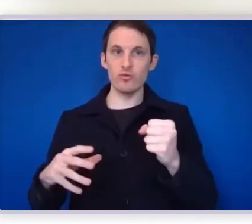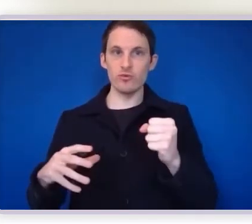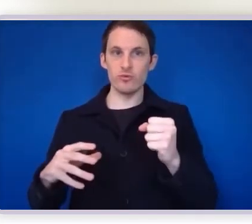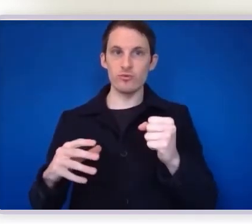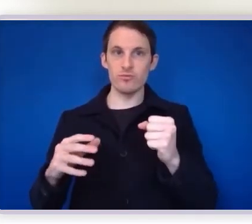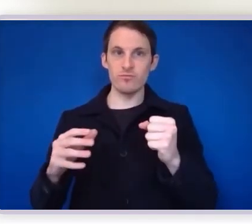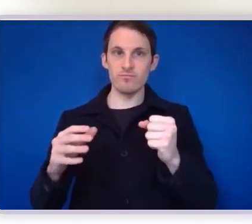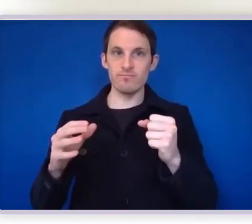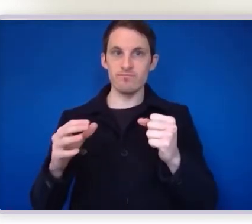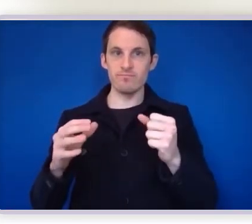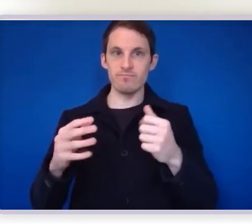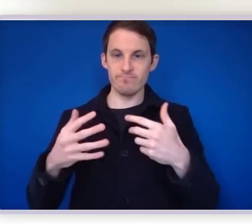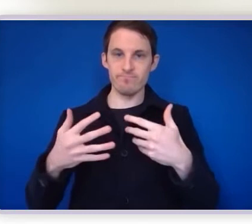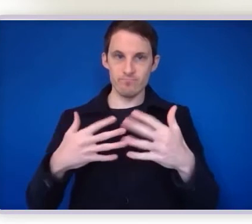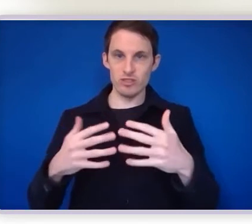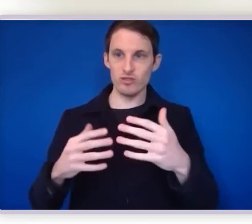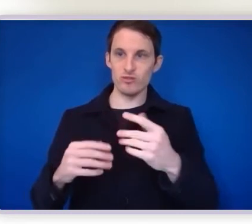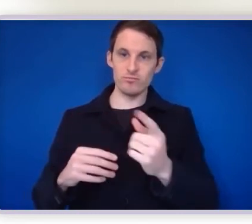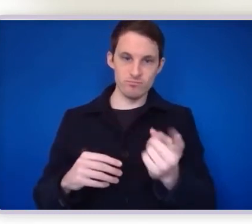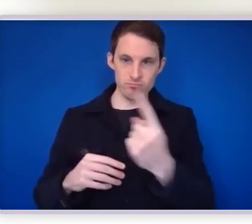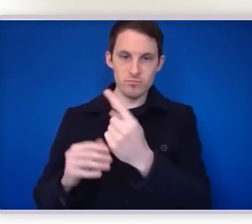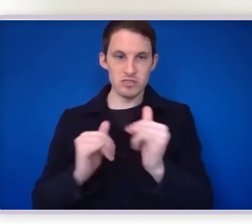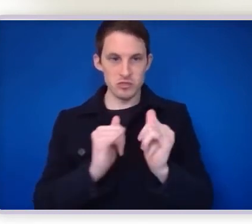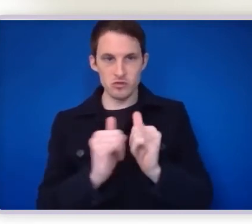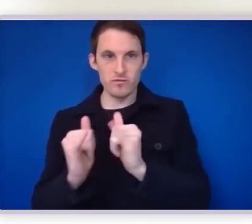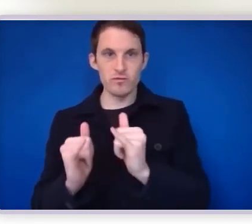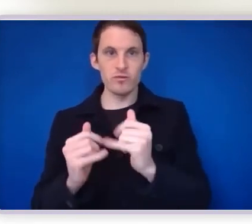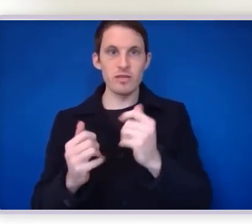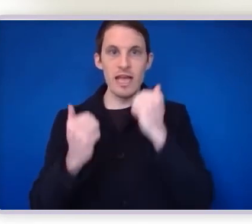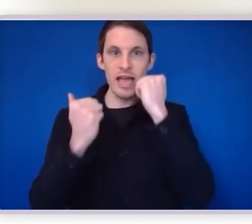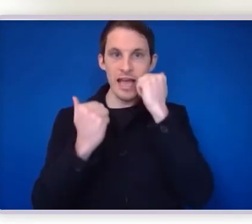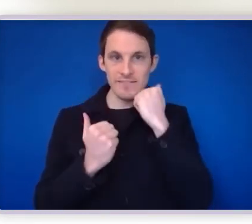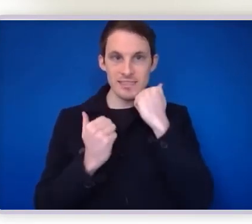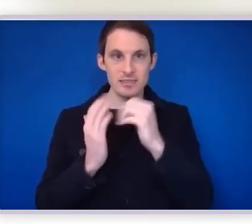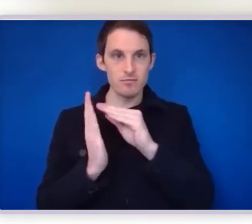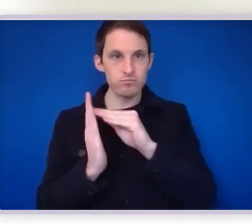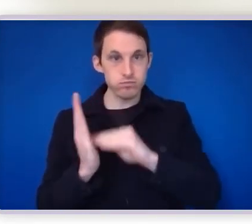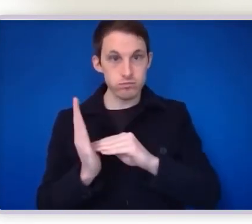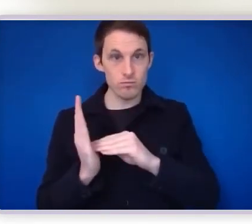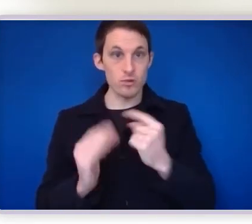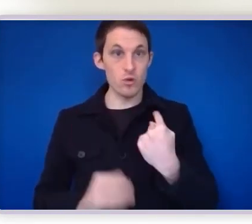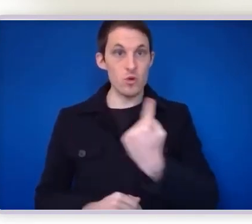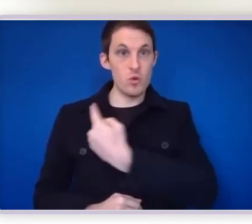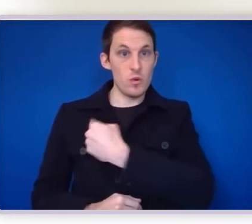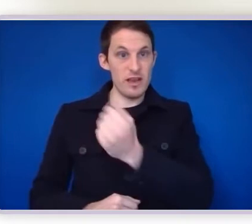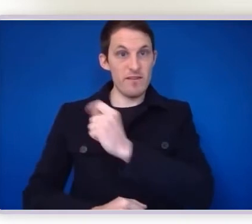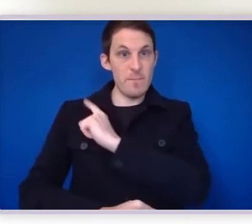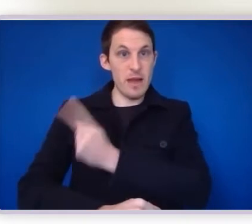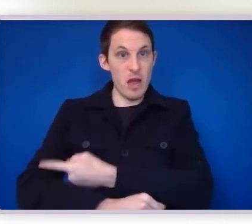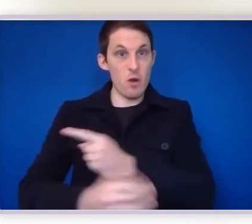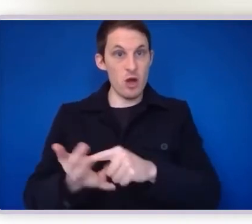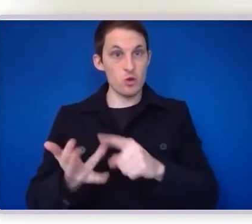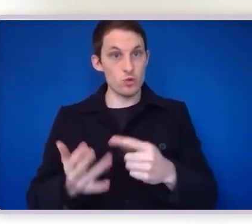obviously interview people, seek to gather evidence. We have powers to seize evidence